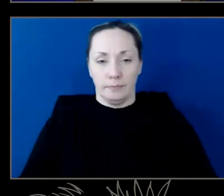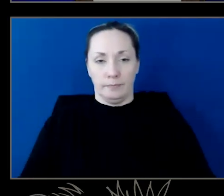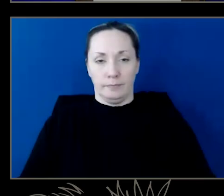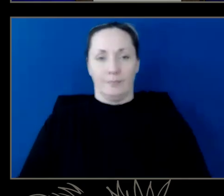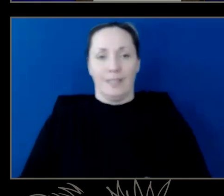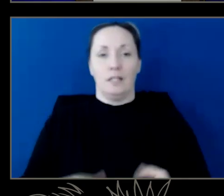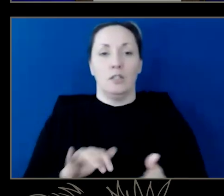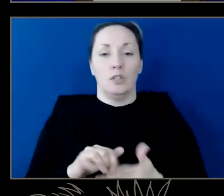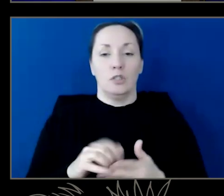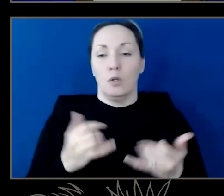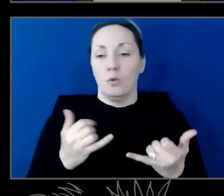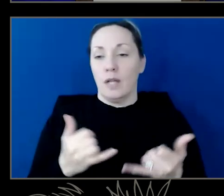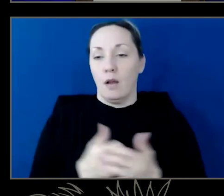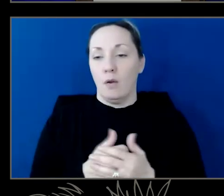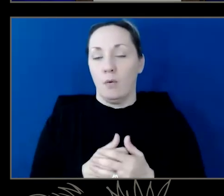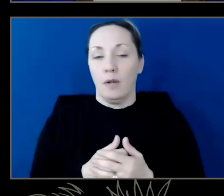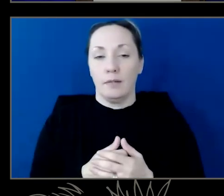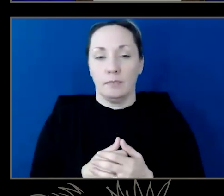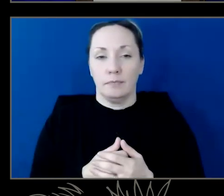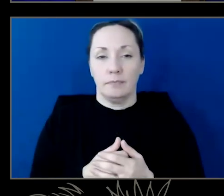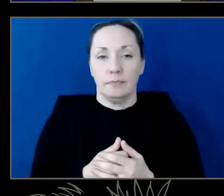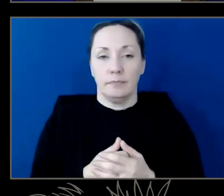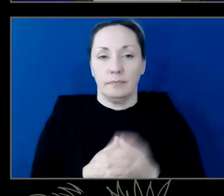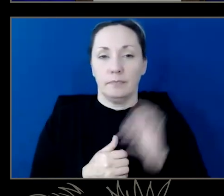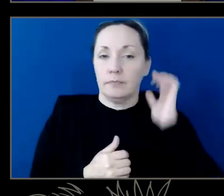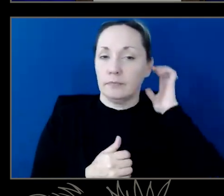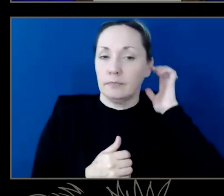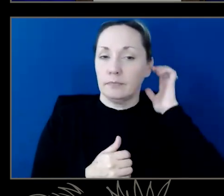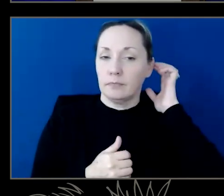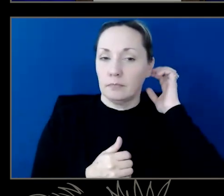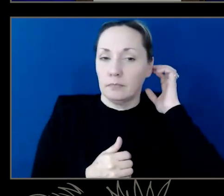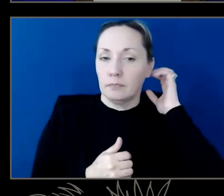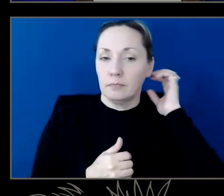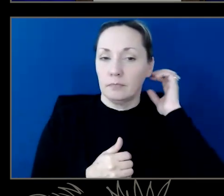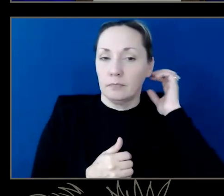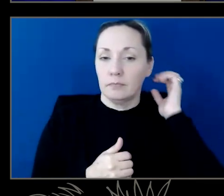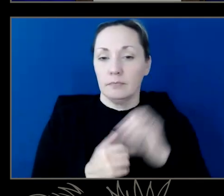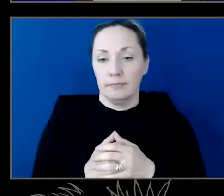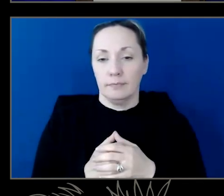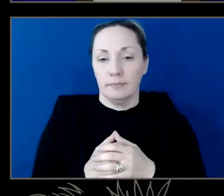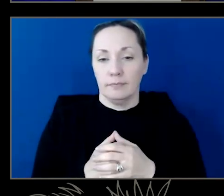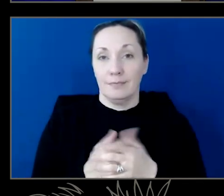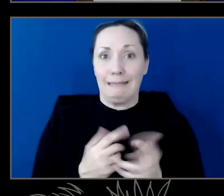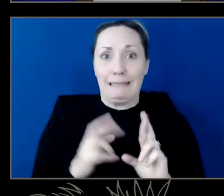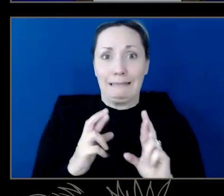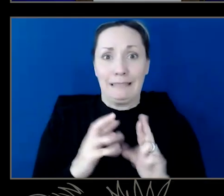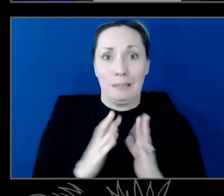So now, let's pray that it works.